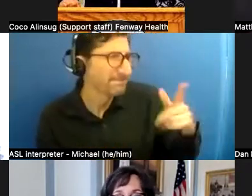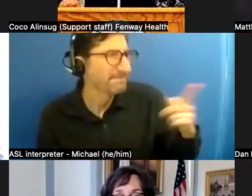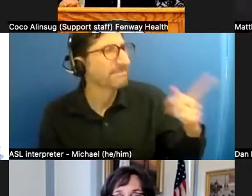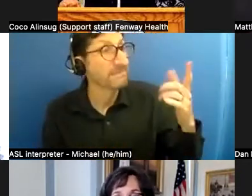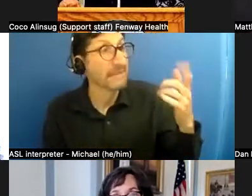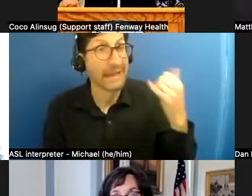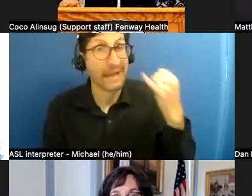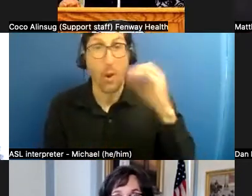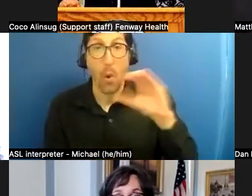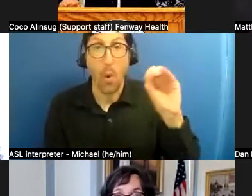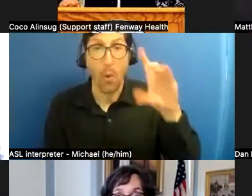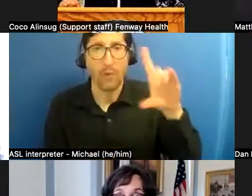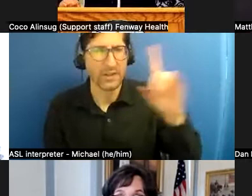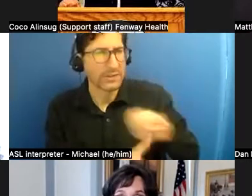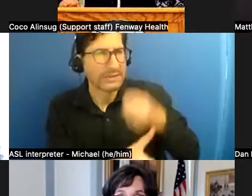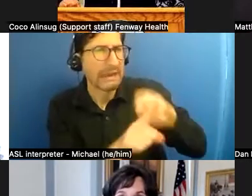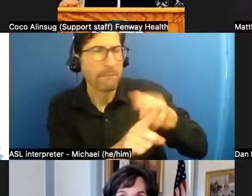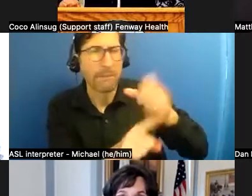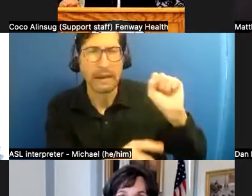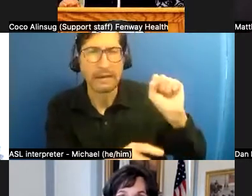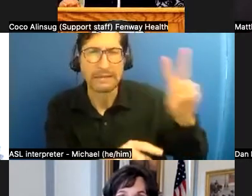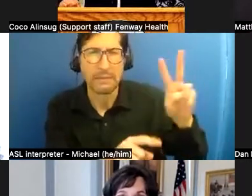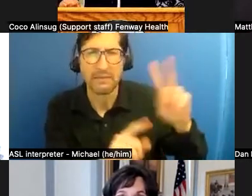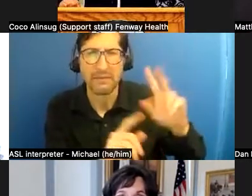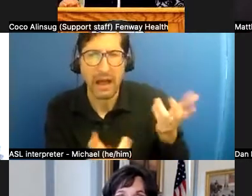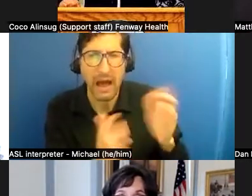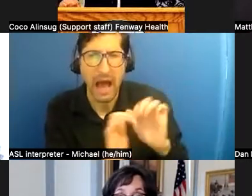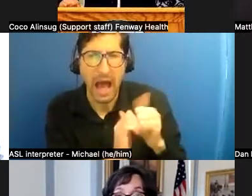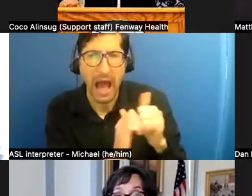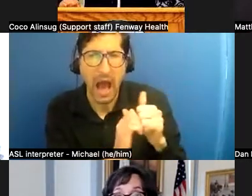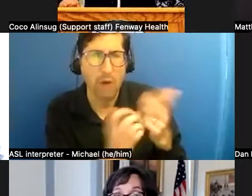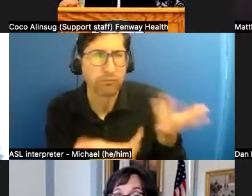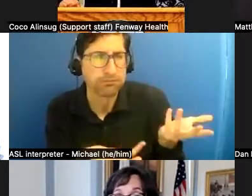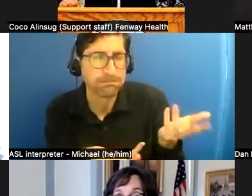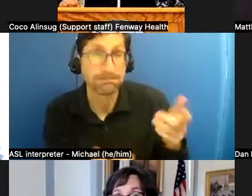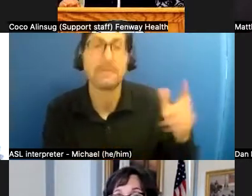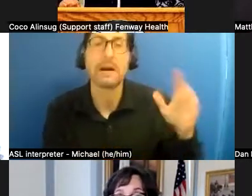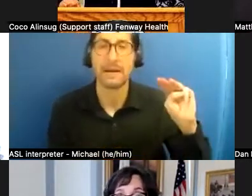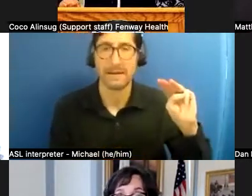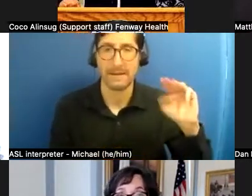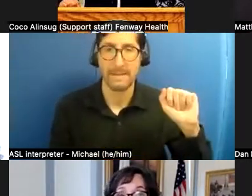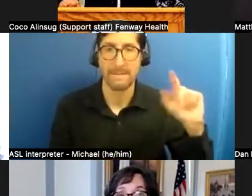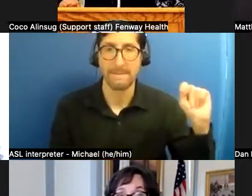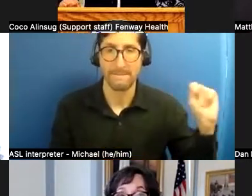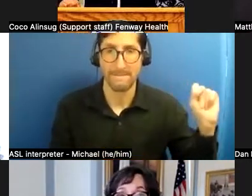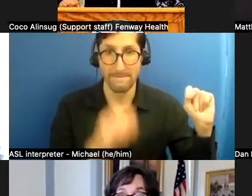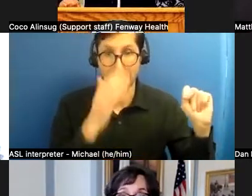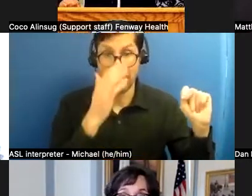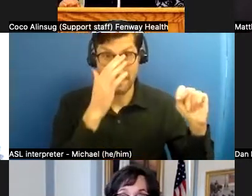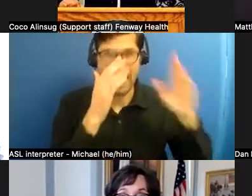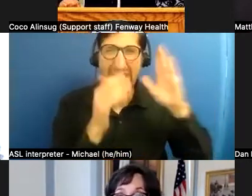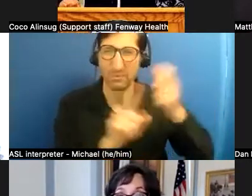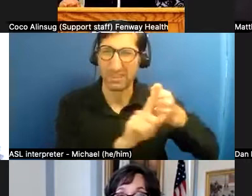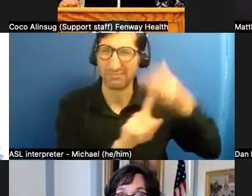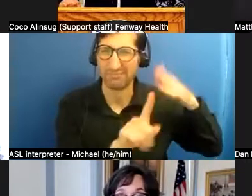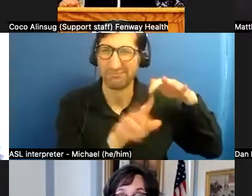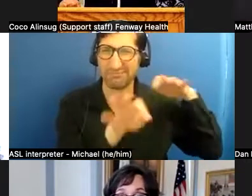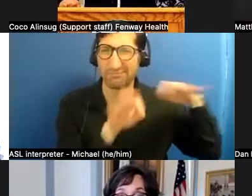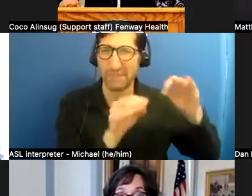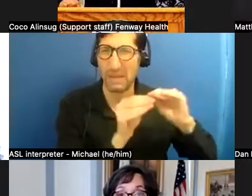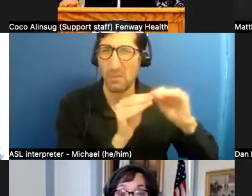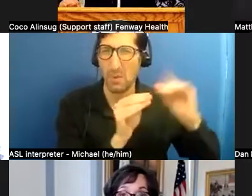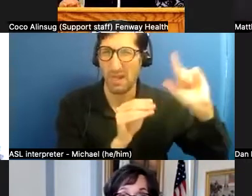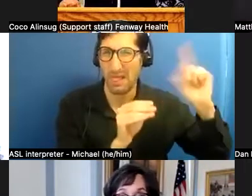of overdoses in our community? Matt will talk about this in more detail in a few